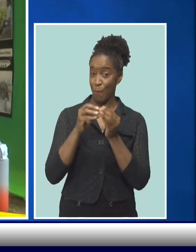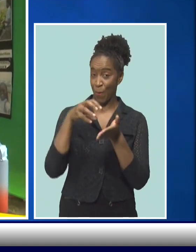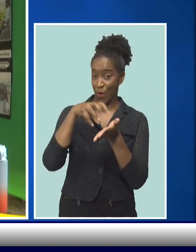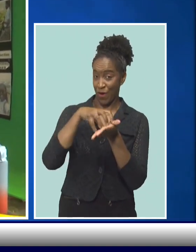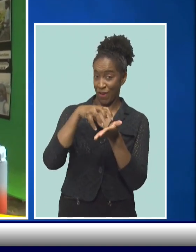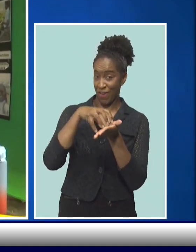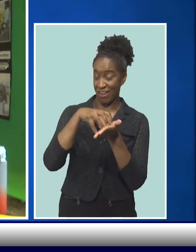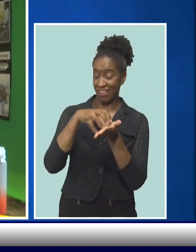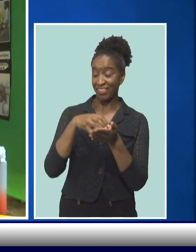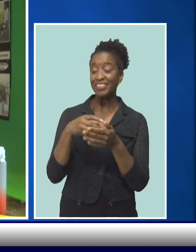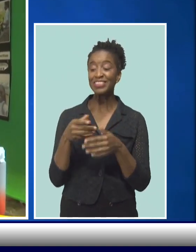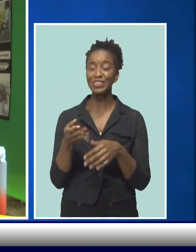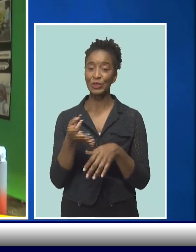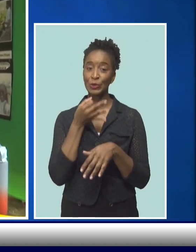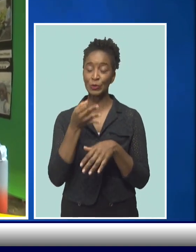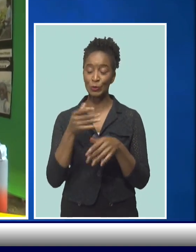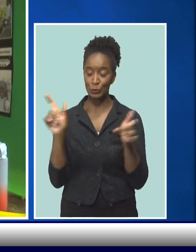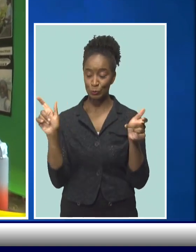And then